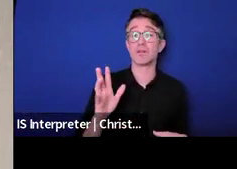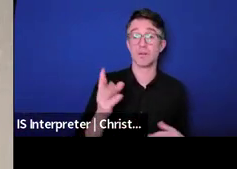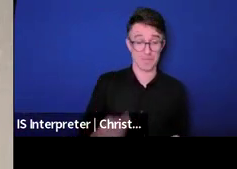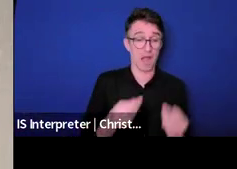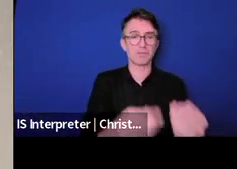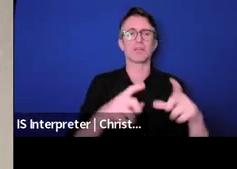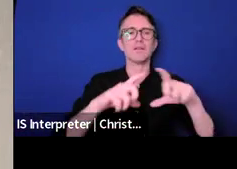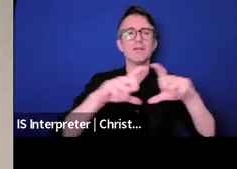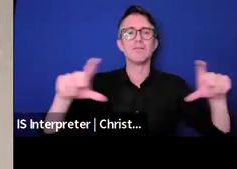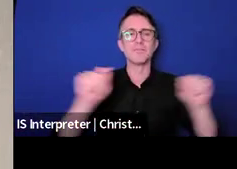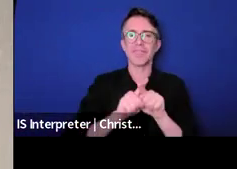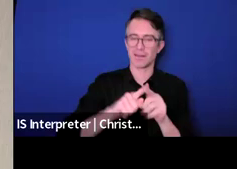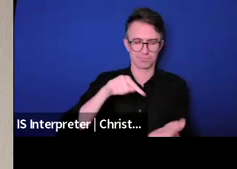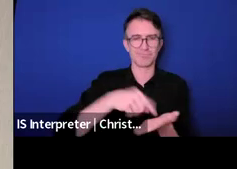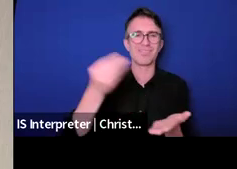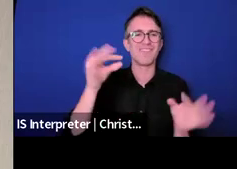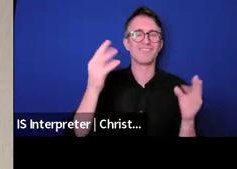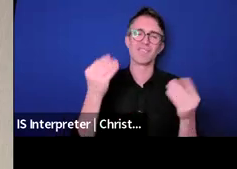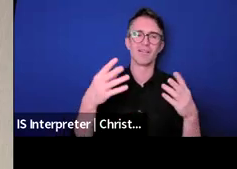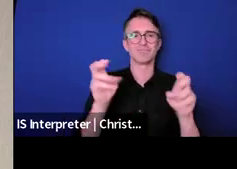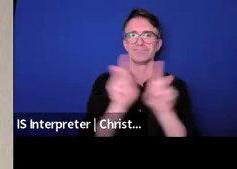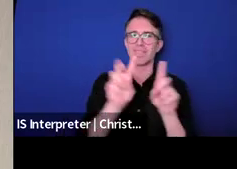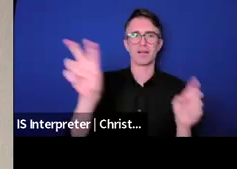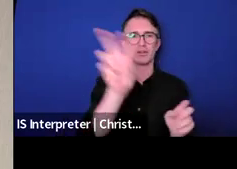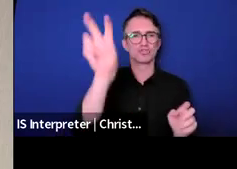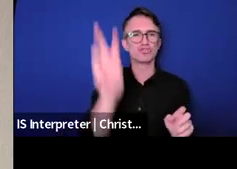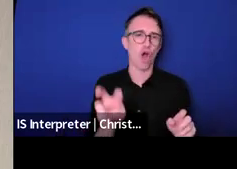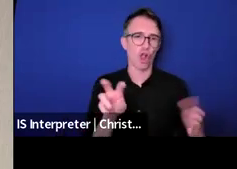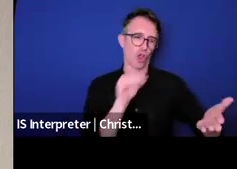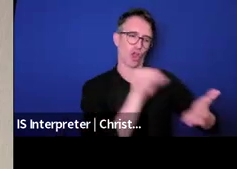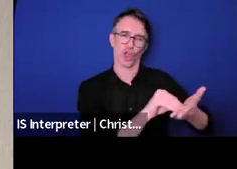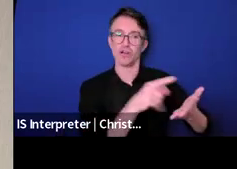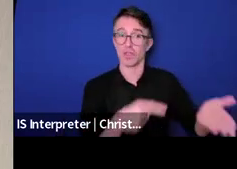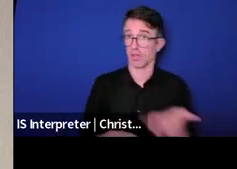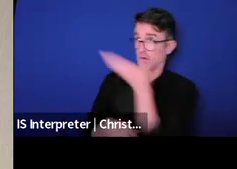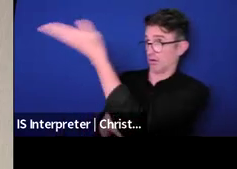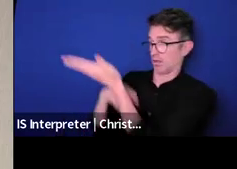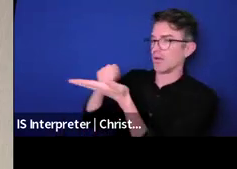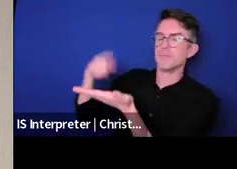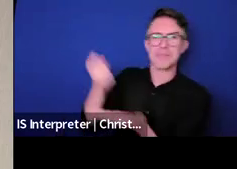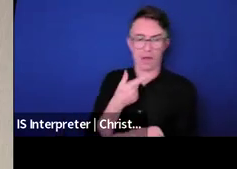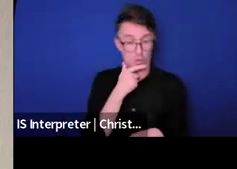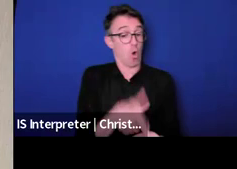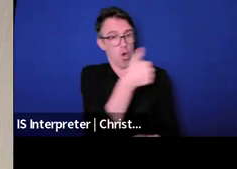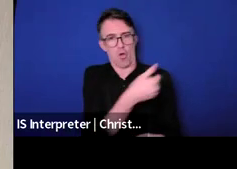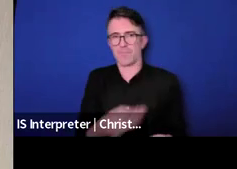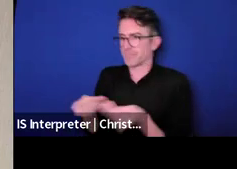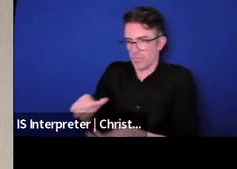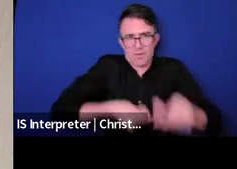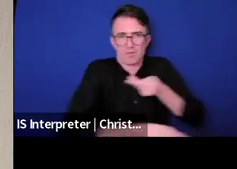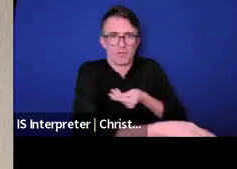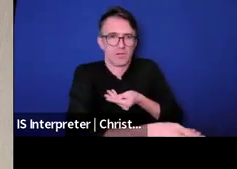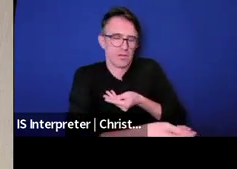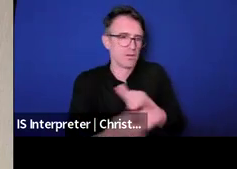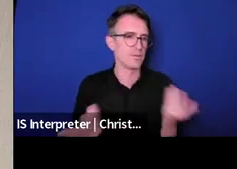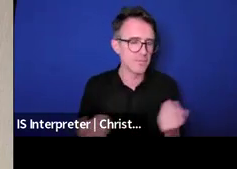rehabilitation services have been expanded through certificate provision. And one service that I would really like to underline